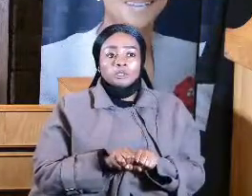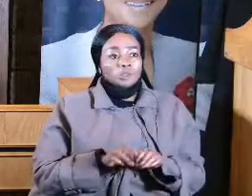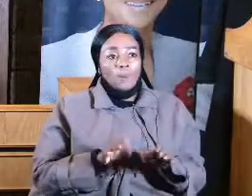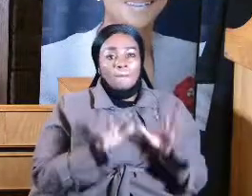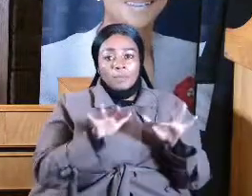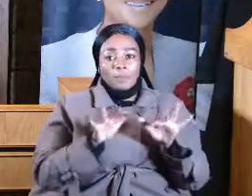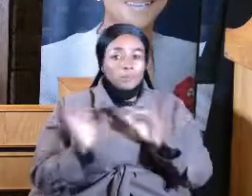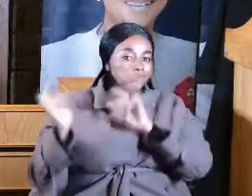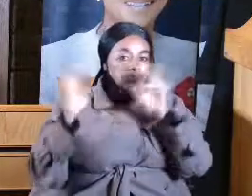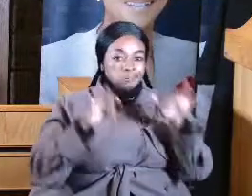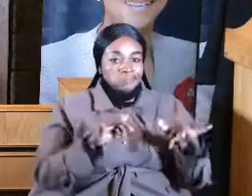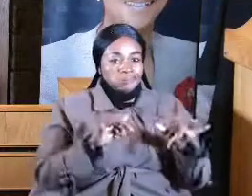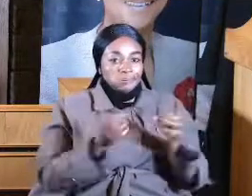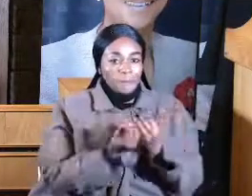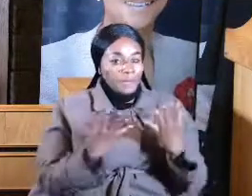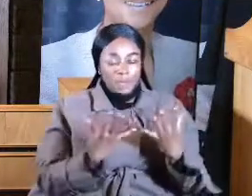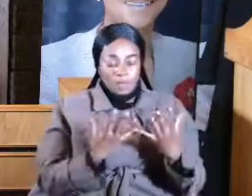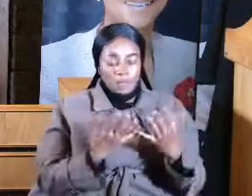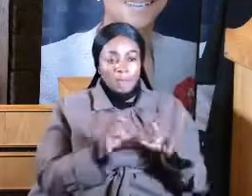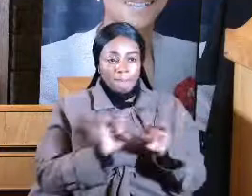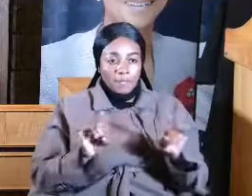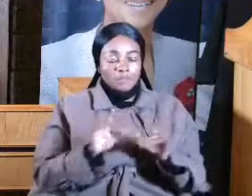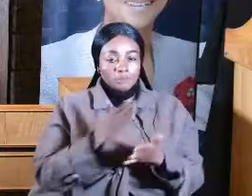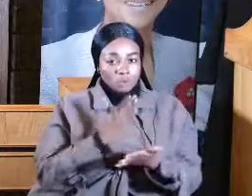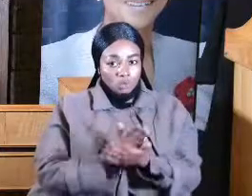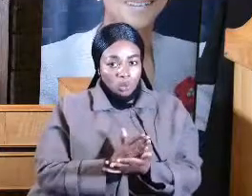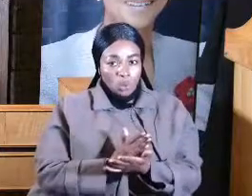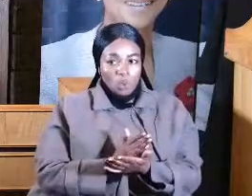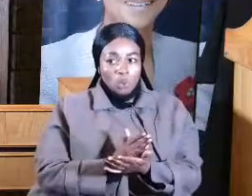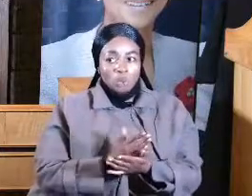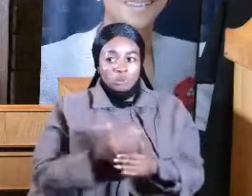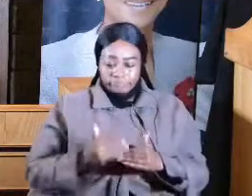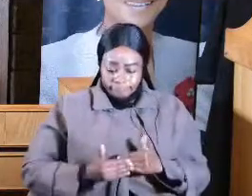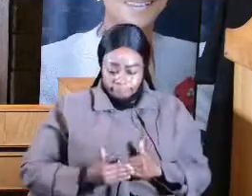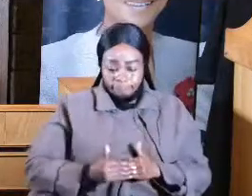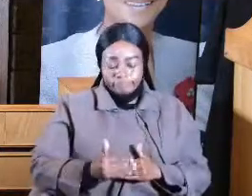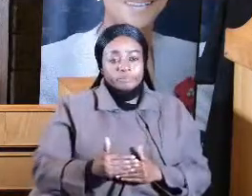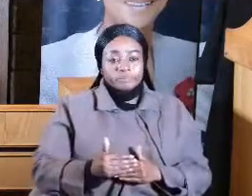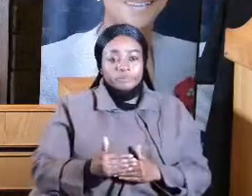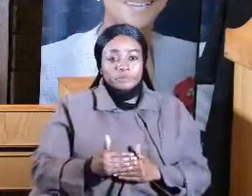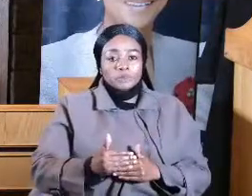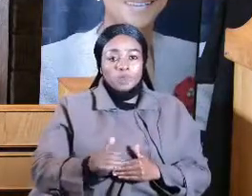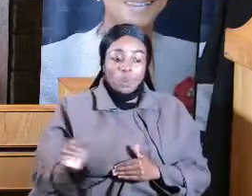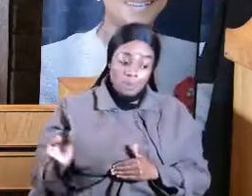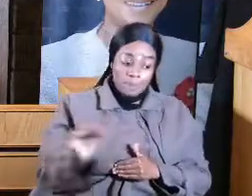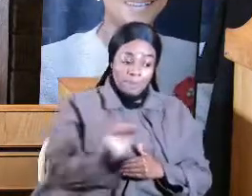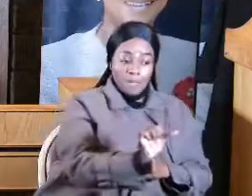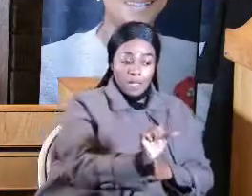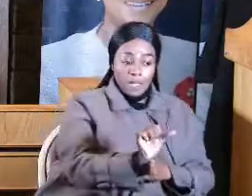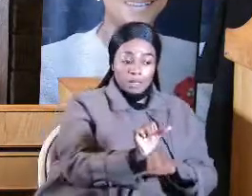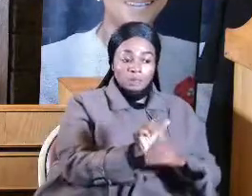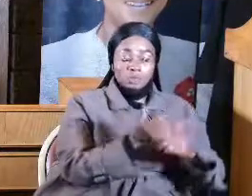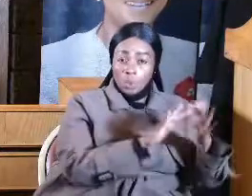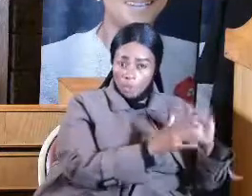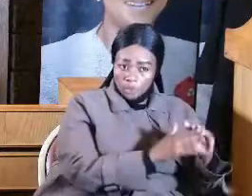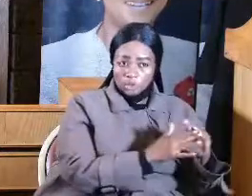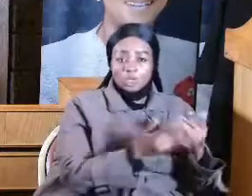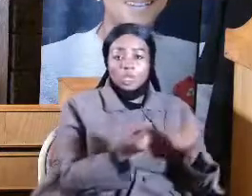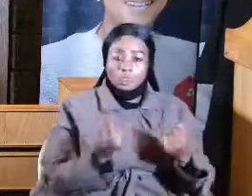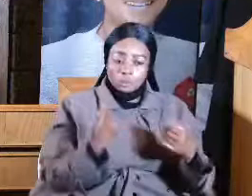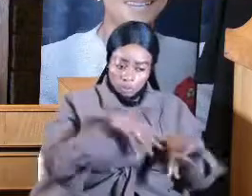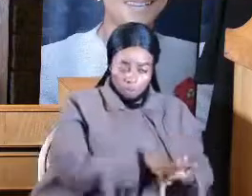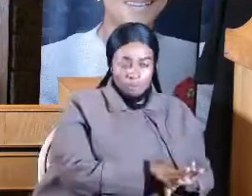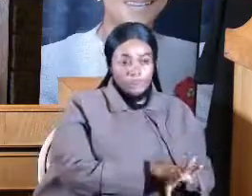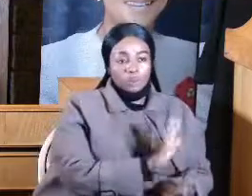many here, but I am sure, Program Director, that from here, we are going to go back to our areas and we are going to do the impact.